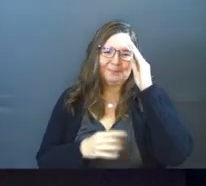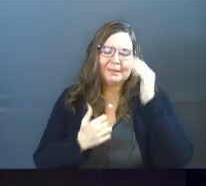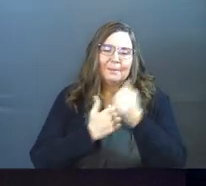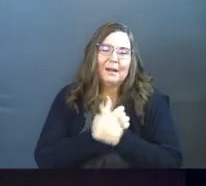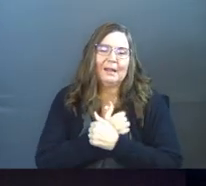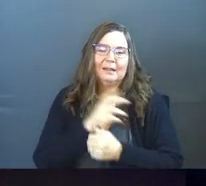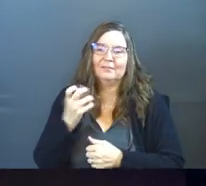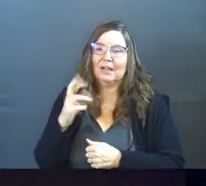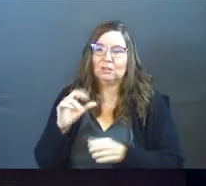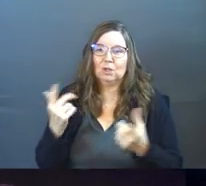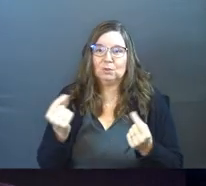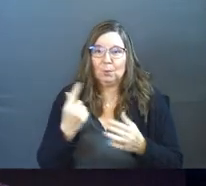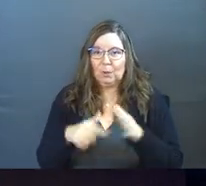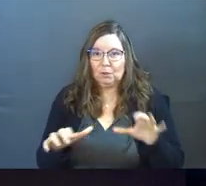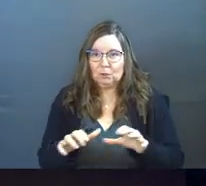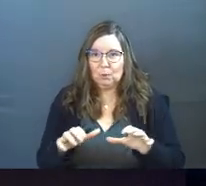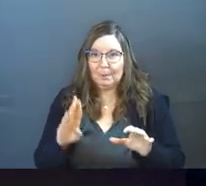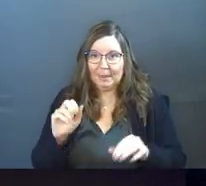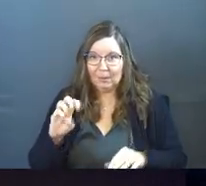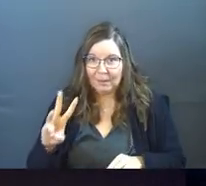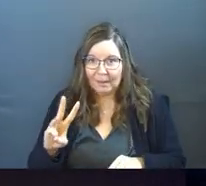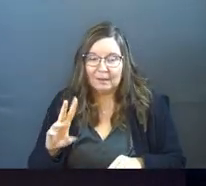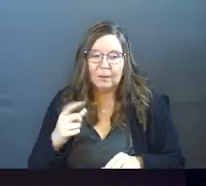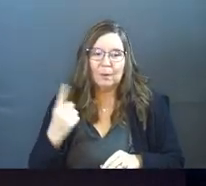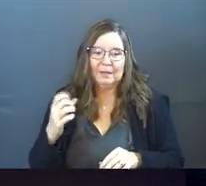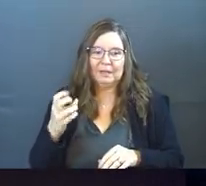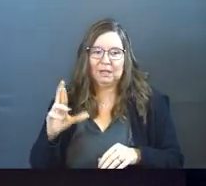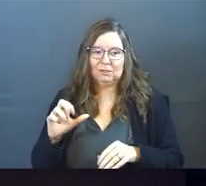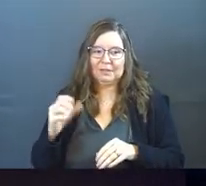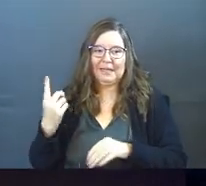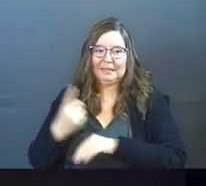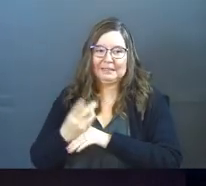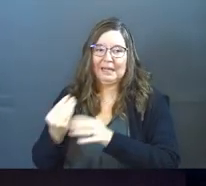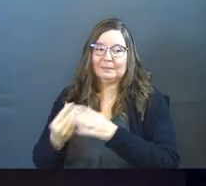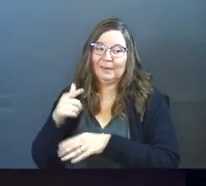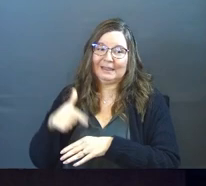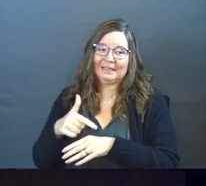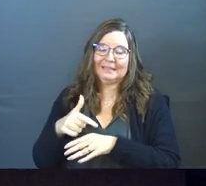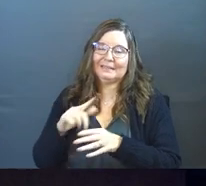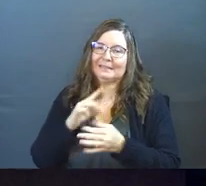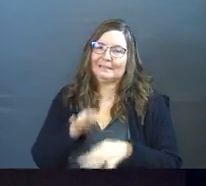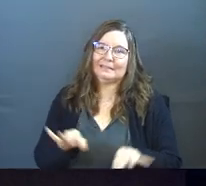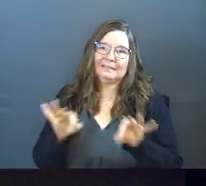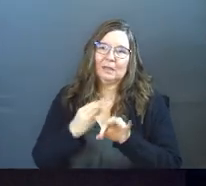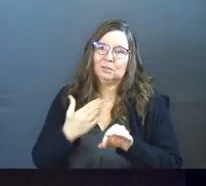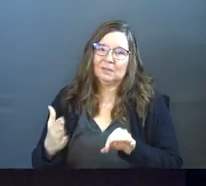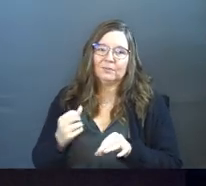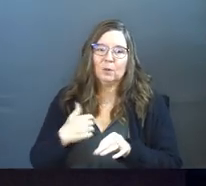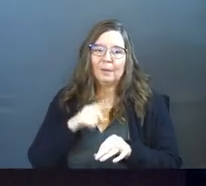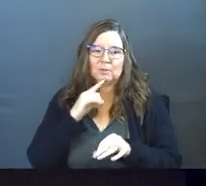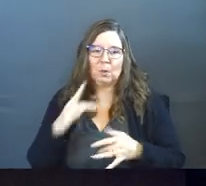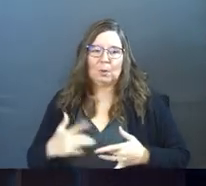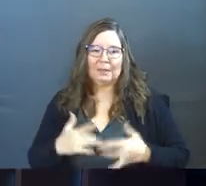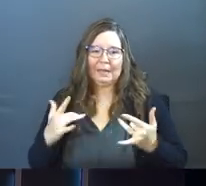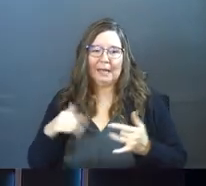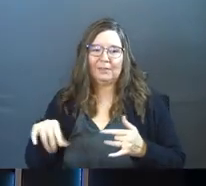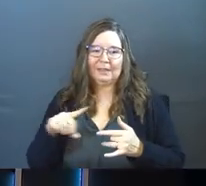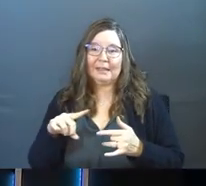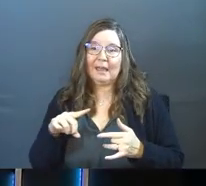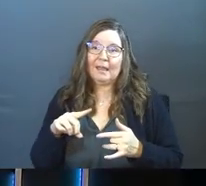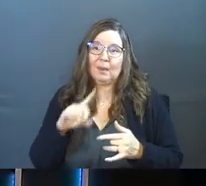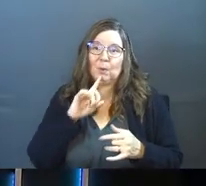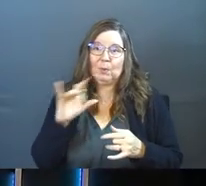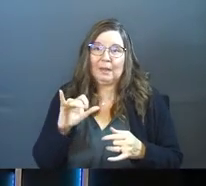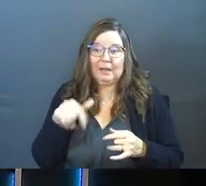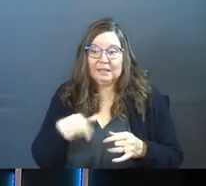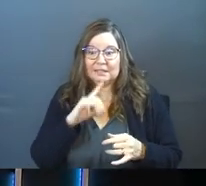love that your elders are doing what they're doing, by the way. Being one of the elders at Day Spring, like, this is essential stuff. And so I'm just so glad that they